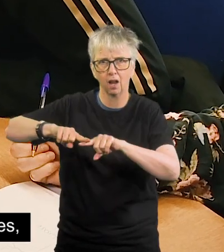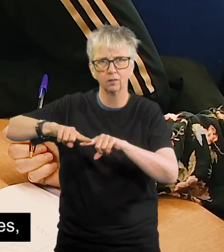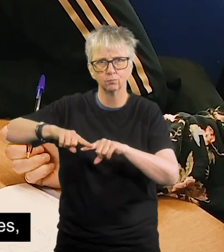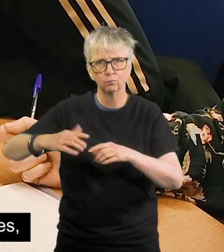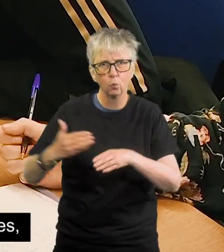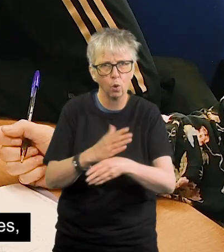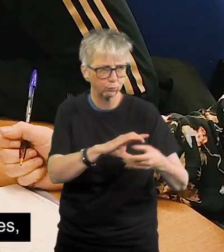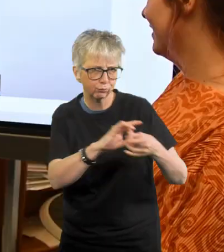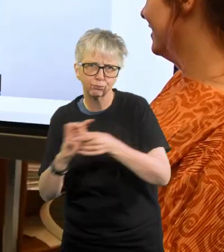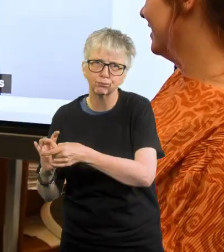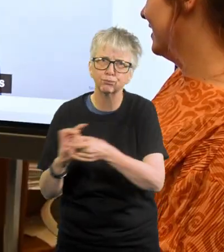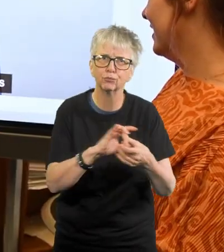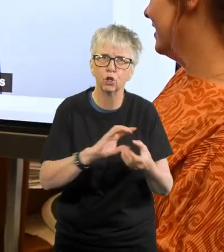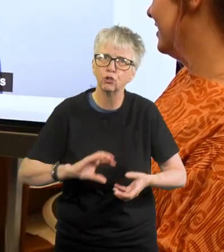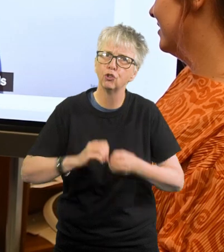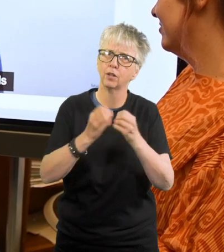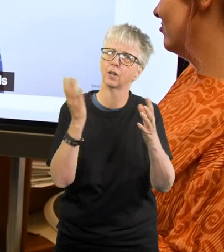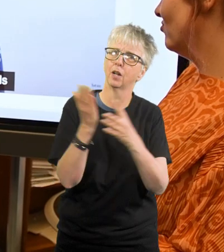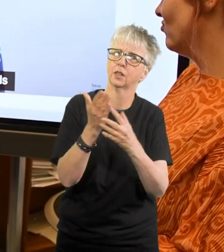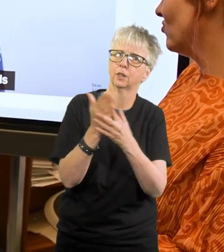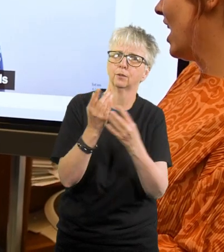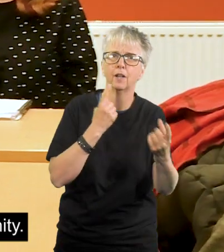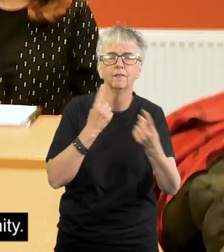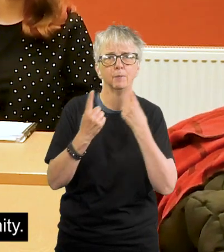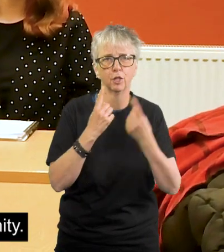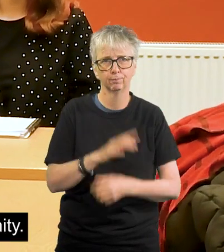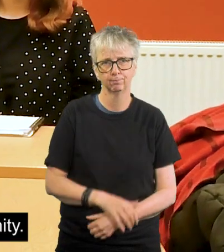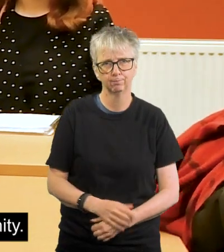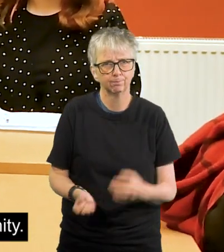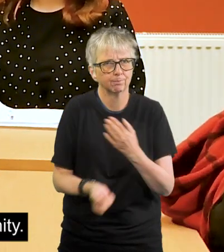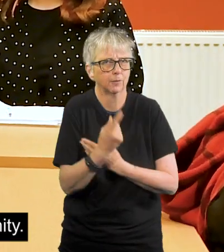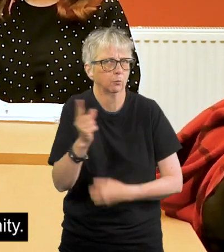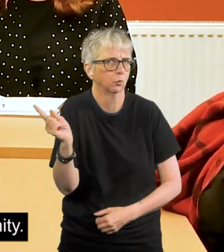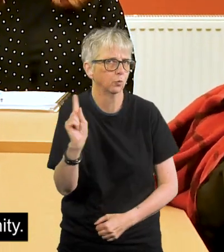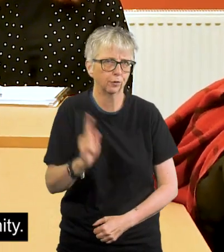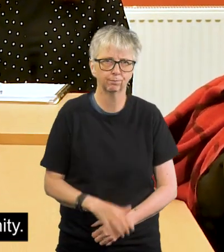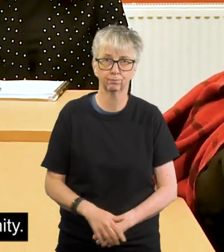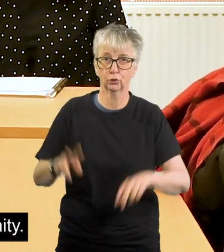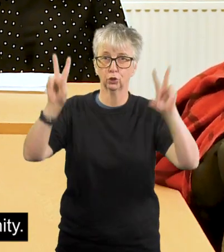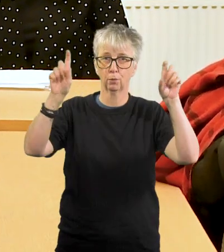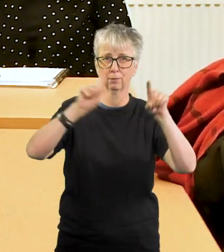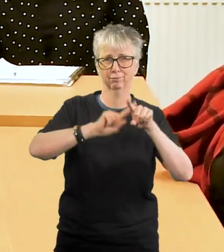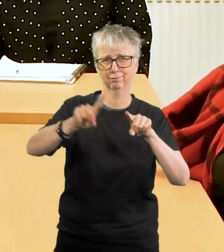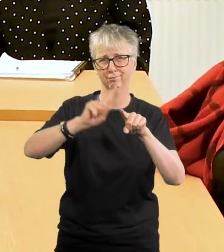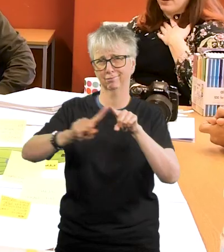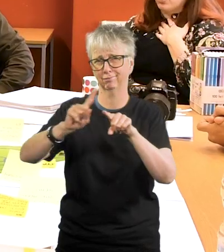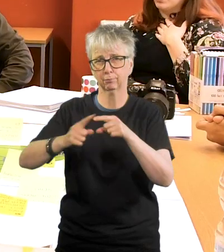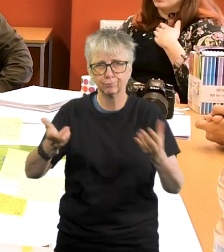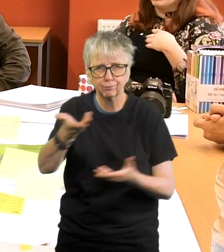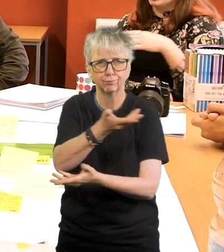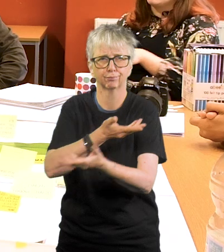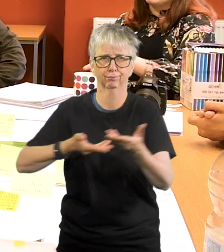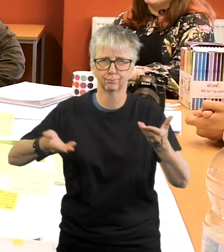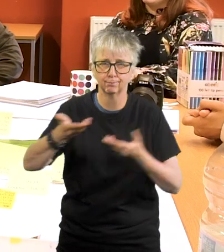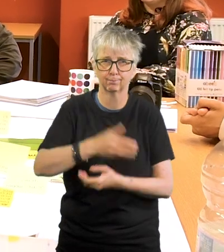learning disabilities, mental ill health, and members of the deaf community.